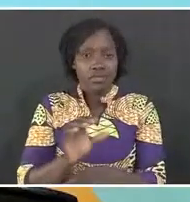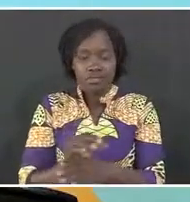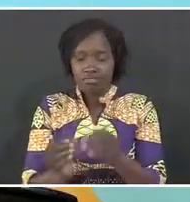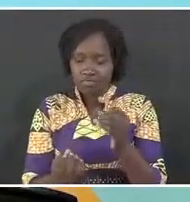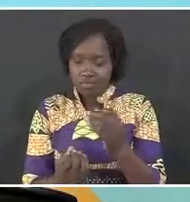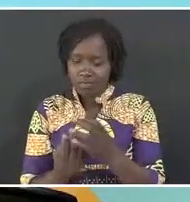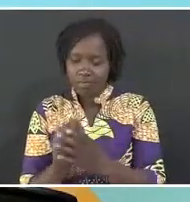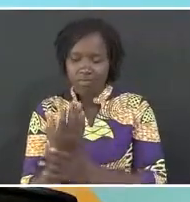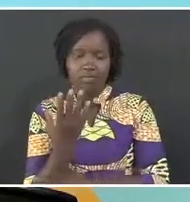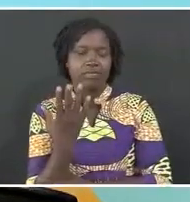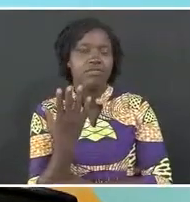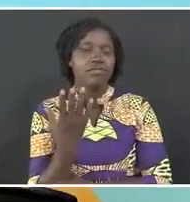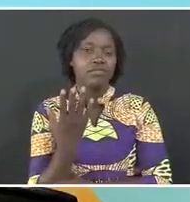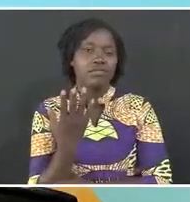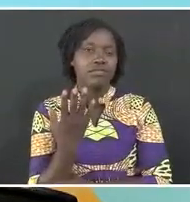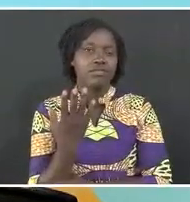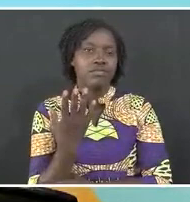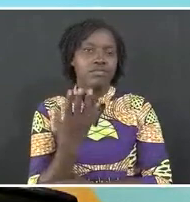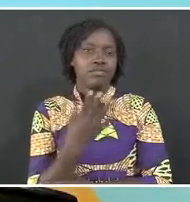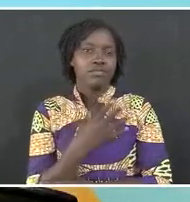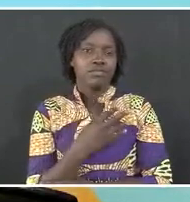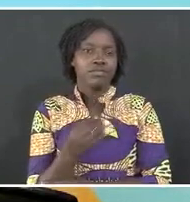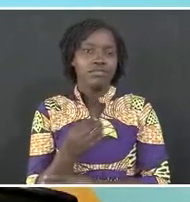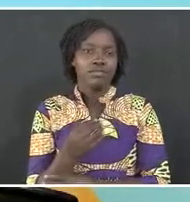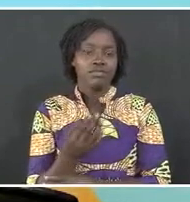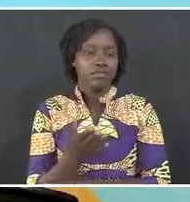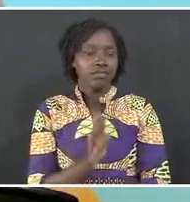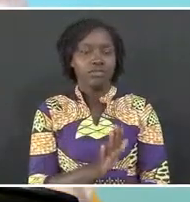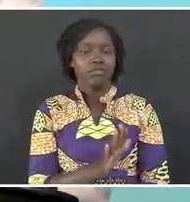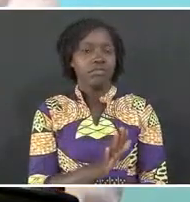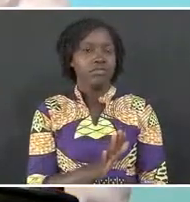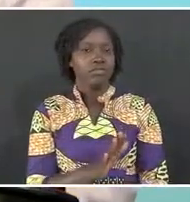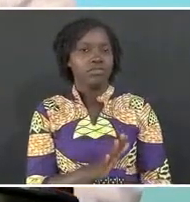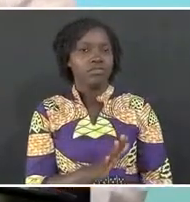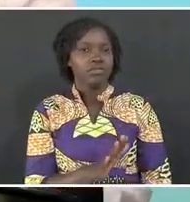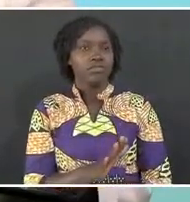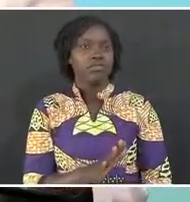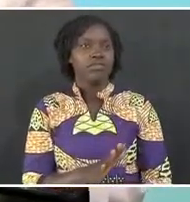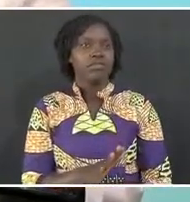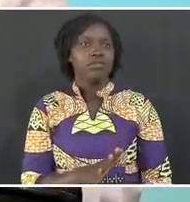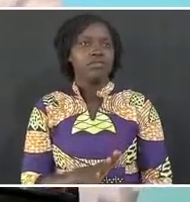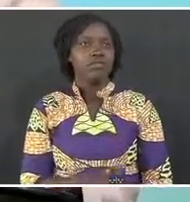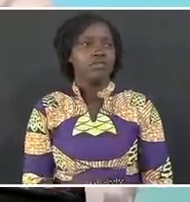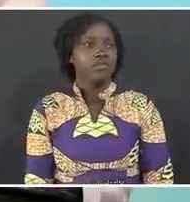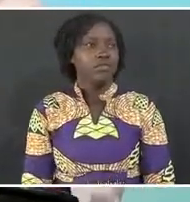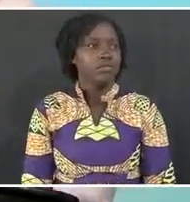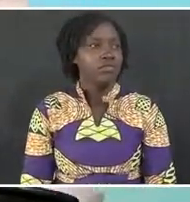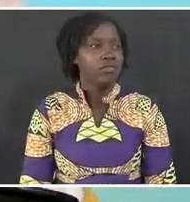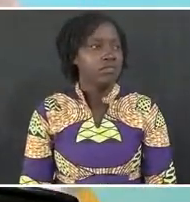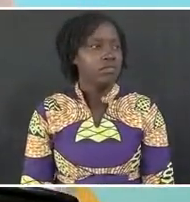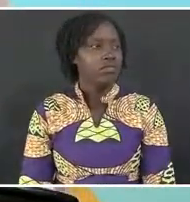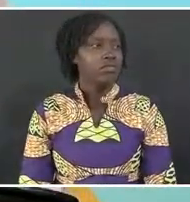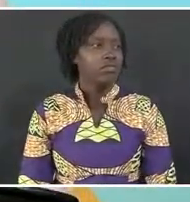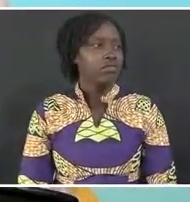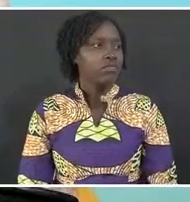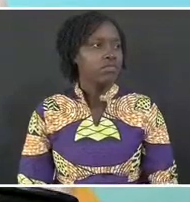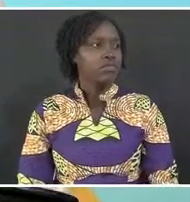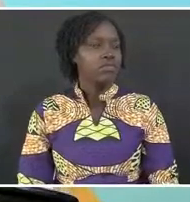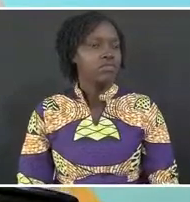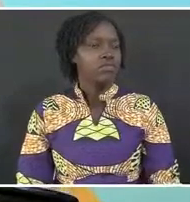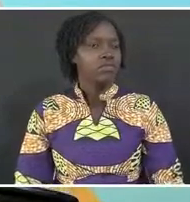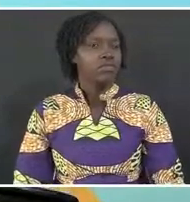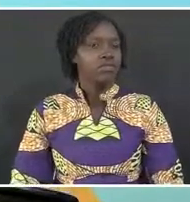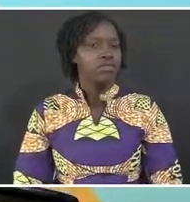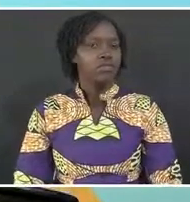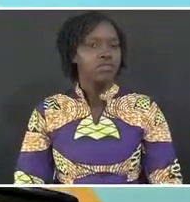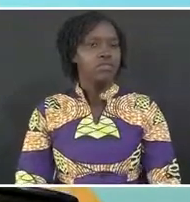grows. And as we go back to our scripture reading, I want